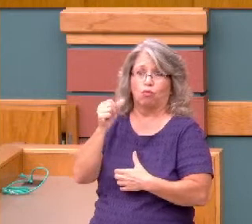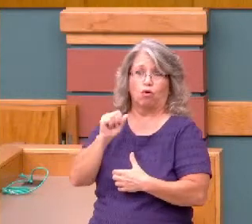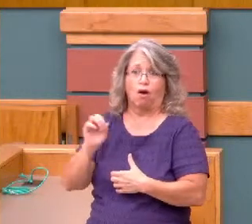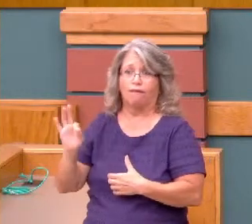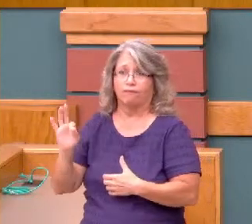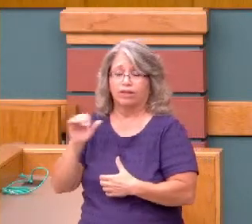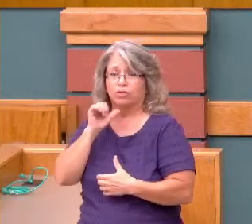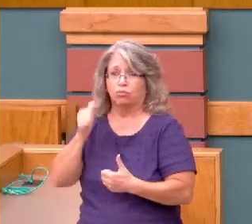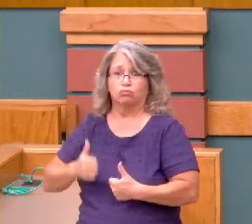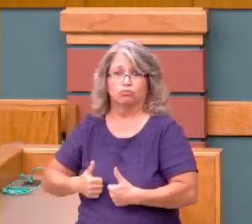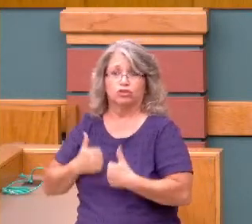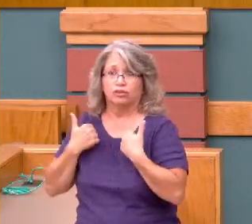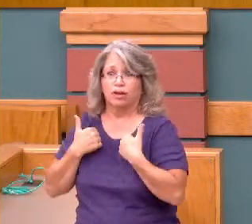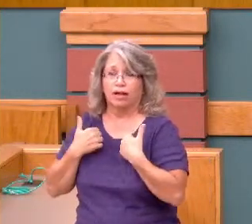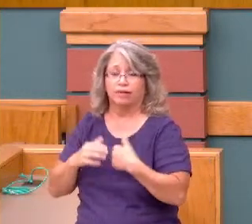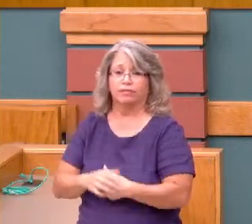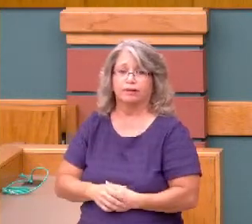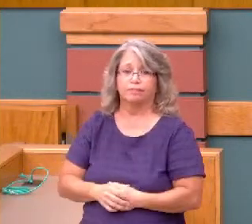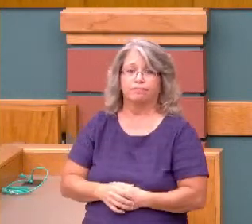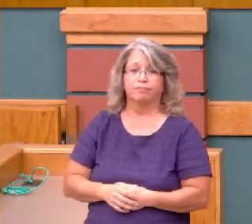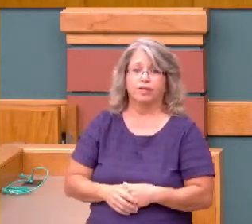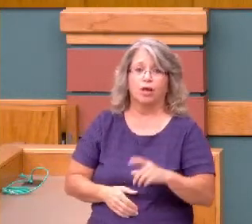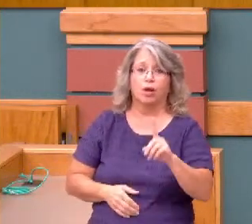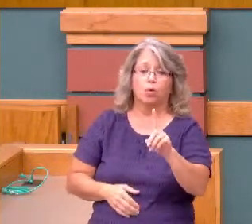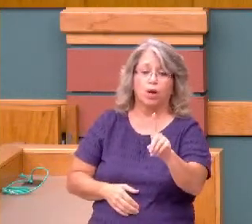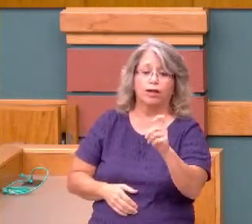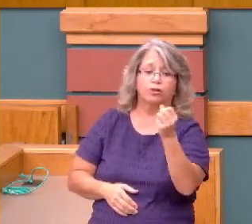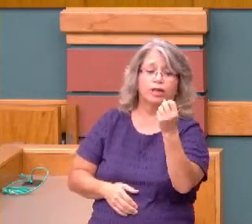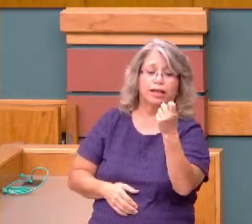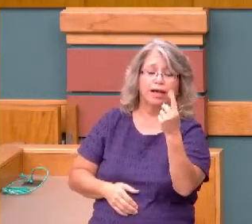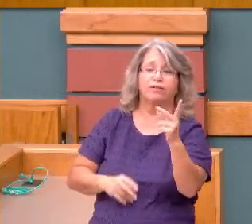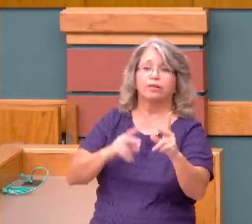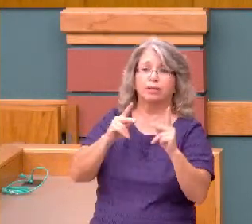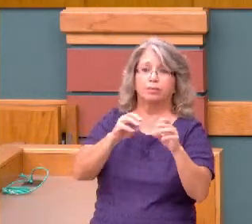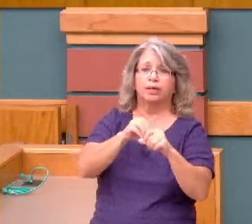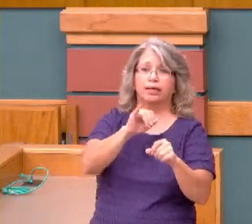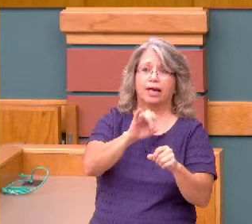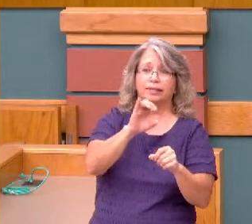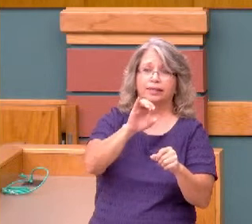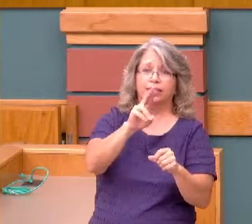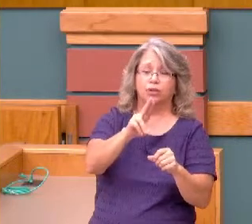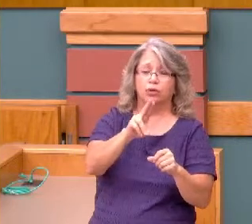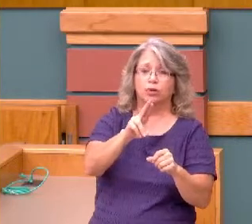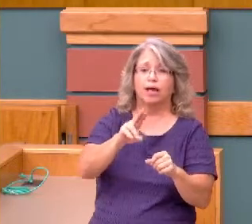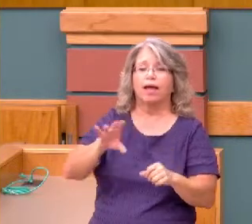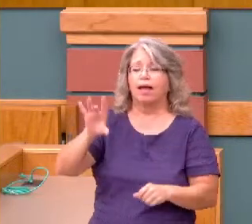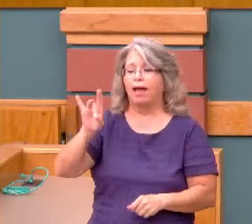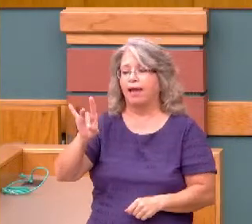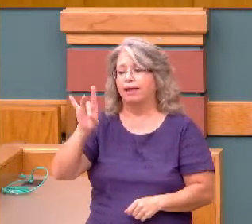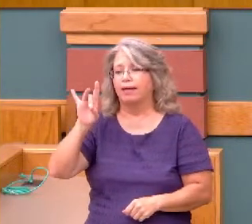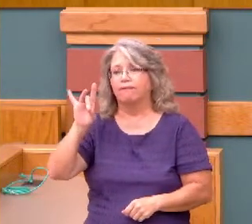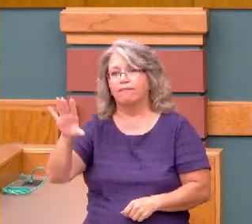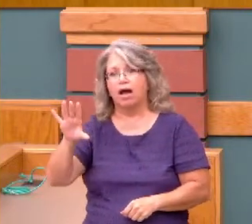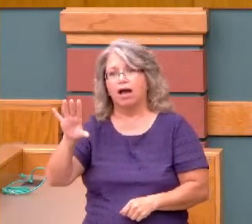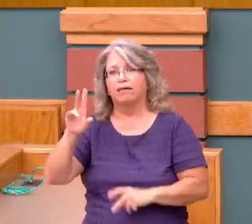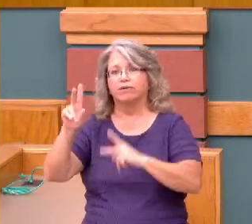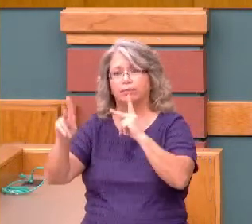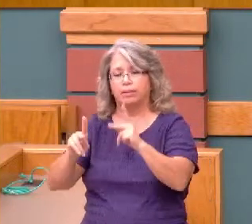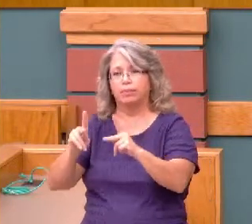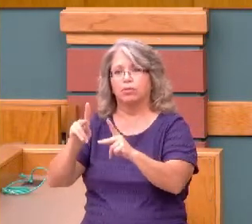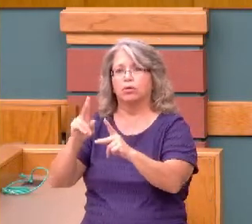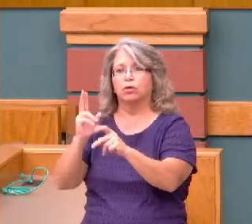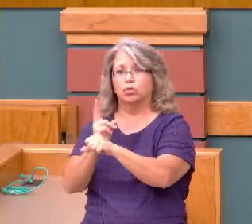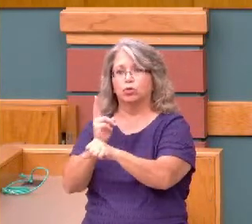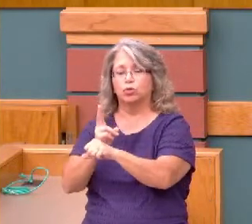vent. Again, 111 are in the ICU. That is very important, and it's important that we continue doing what we